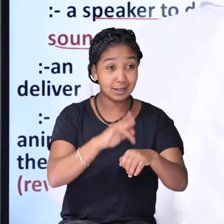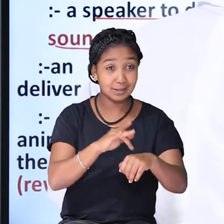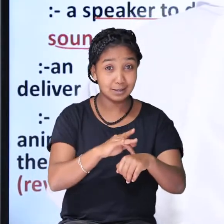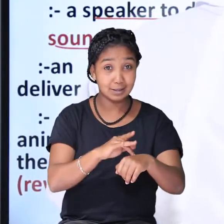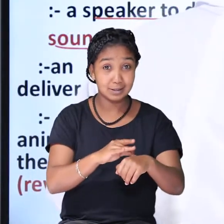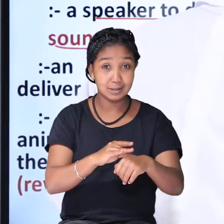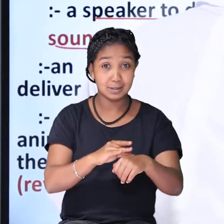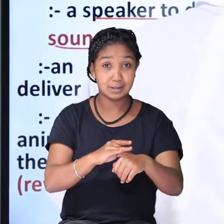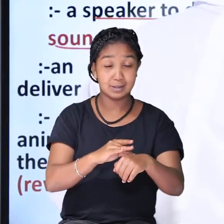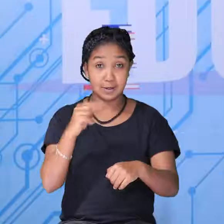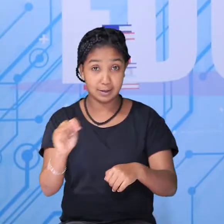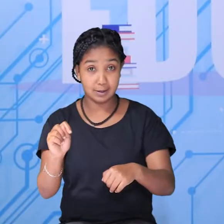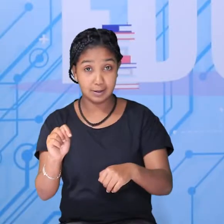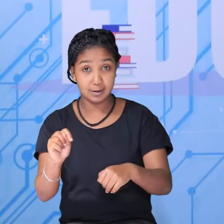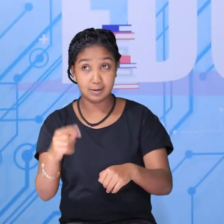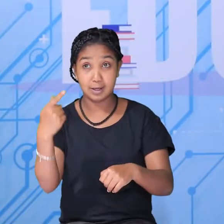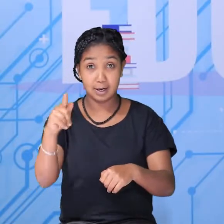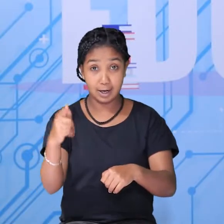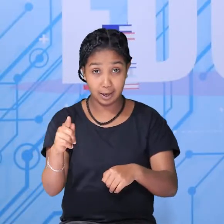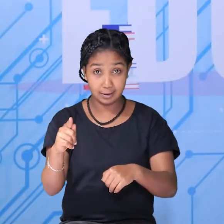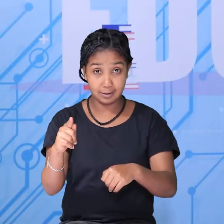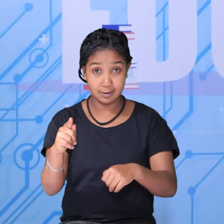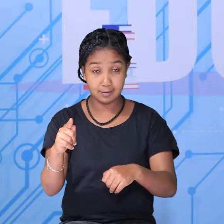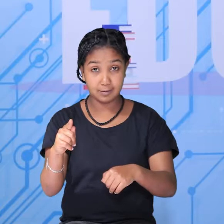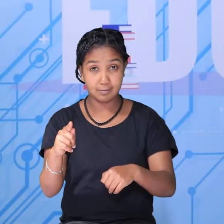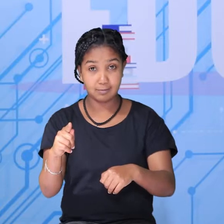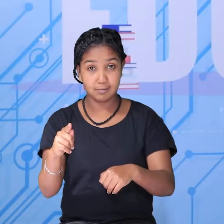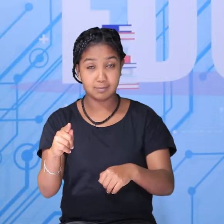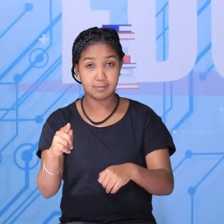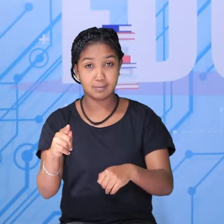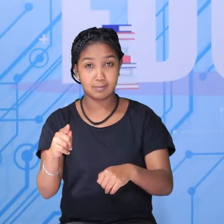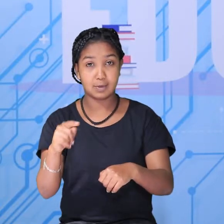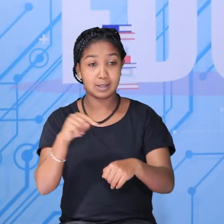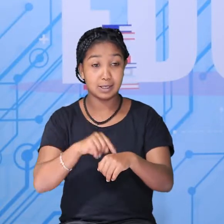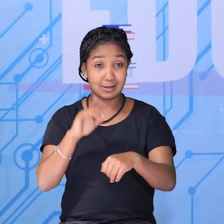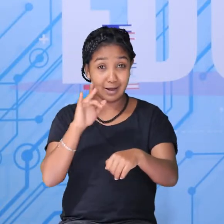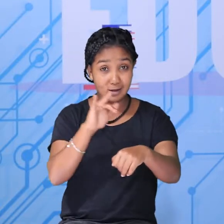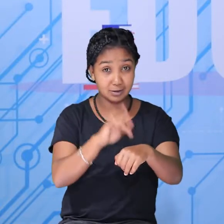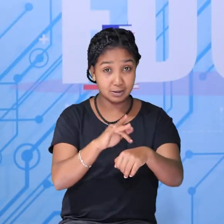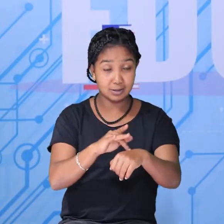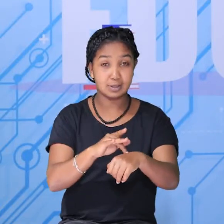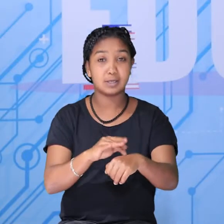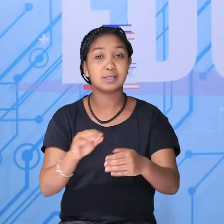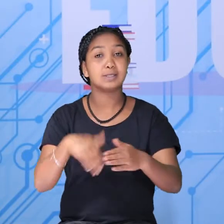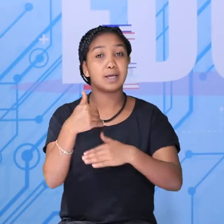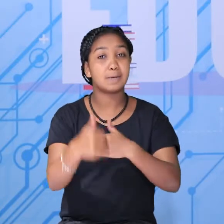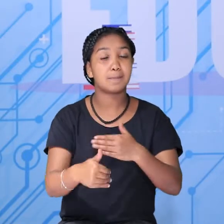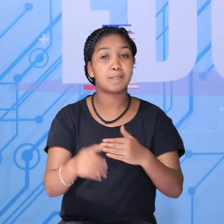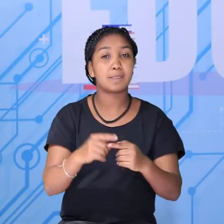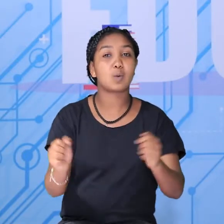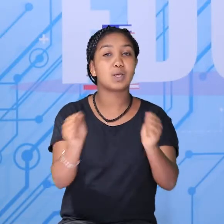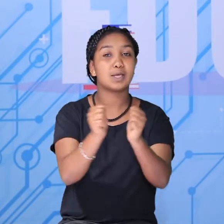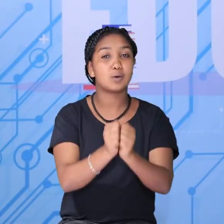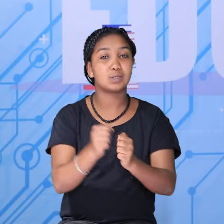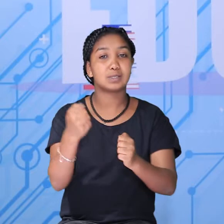lever, if the green lights lit, they touch the lever. Then together